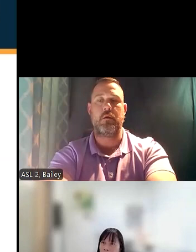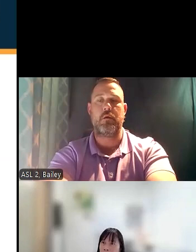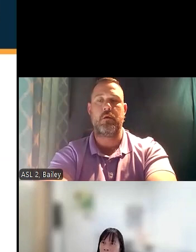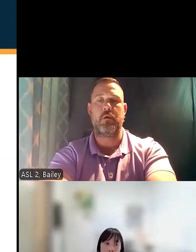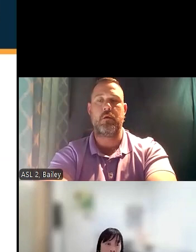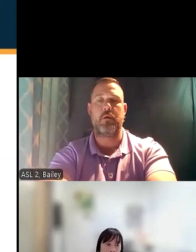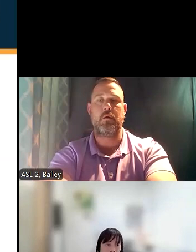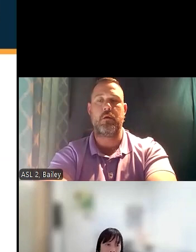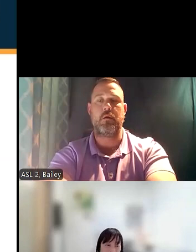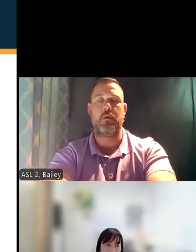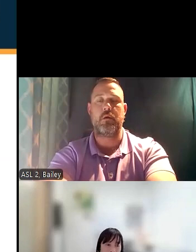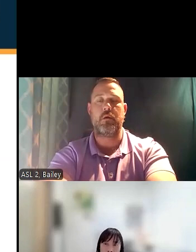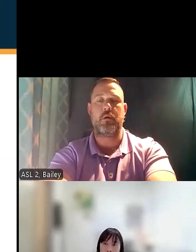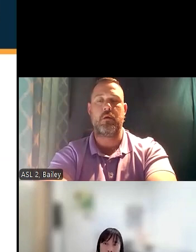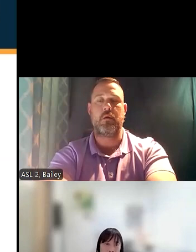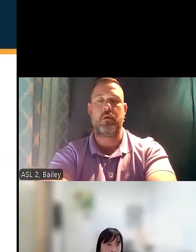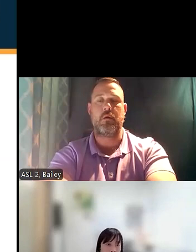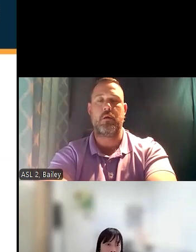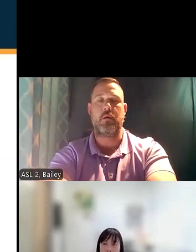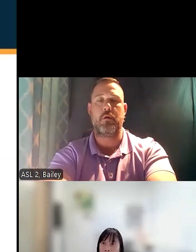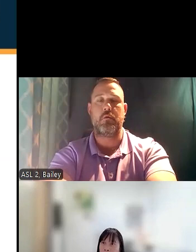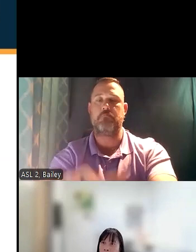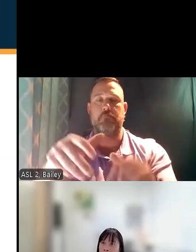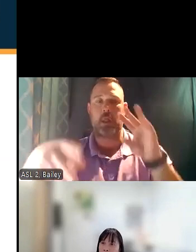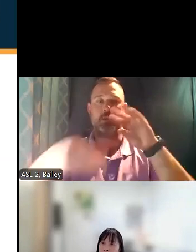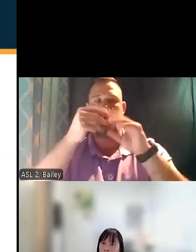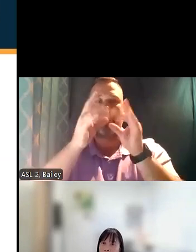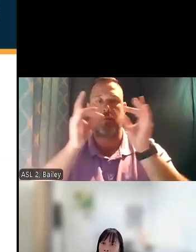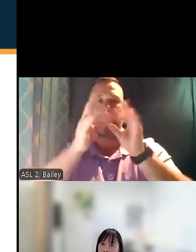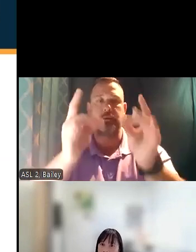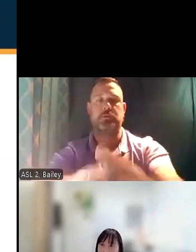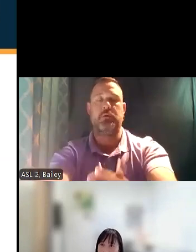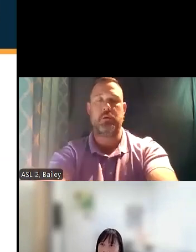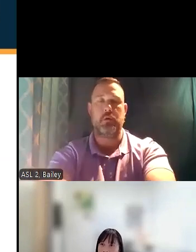Okay. Have we any other comments?